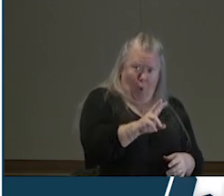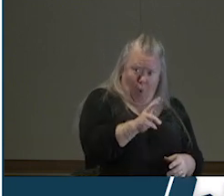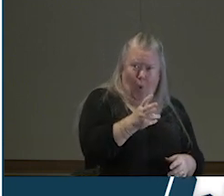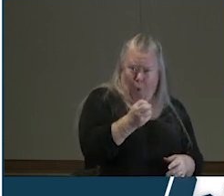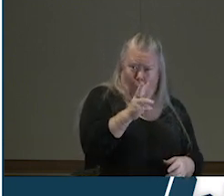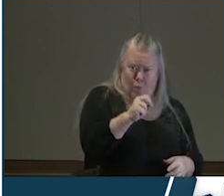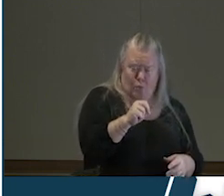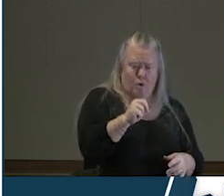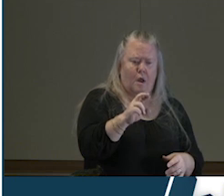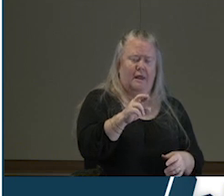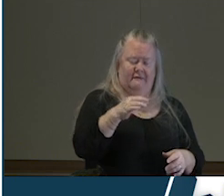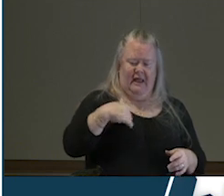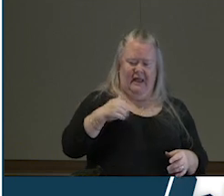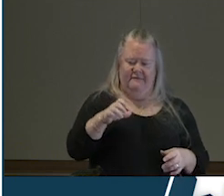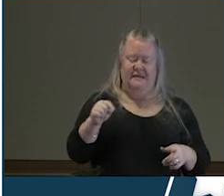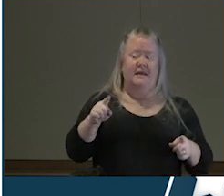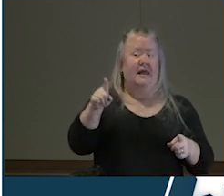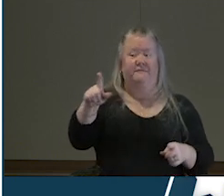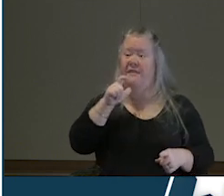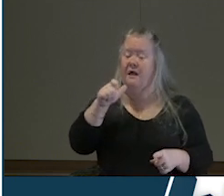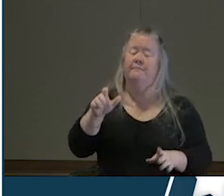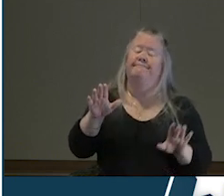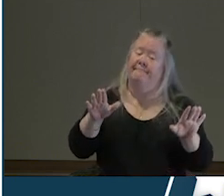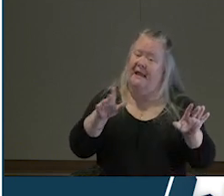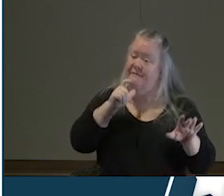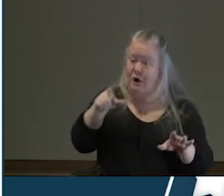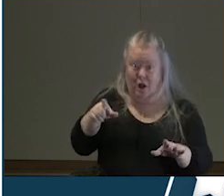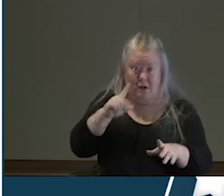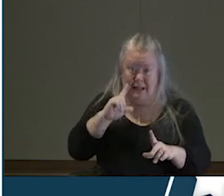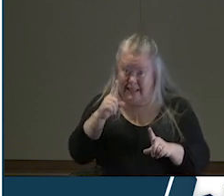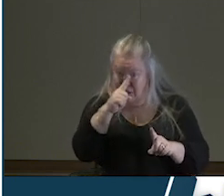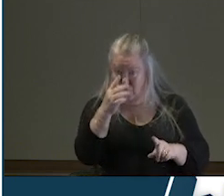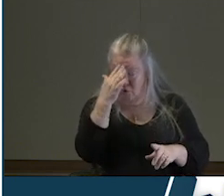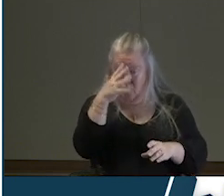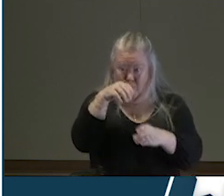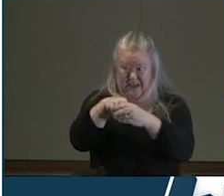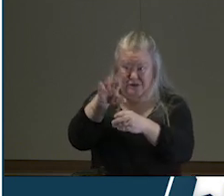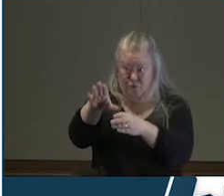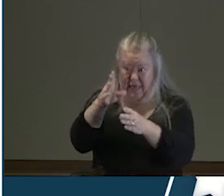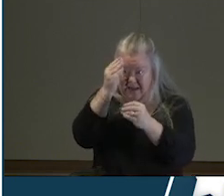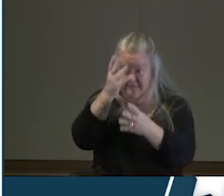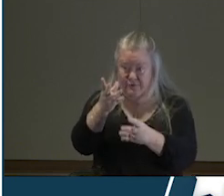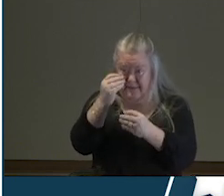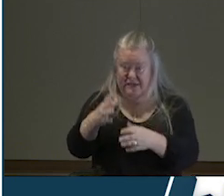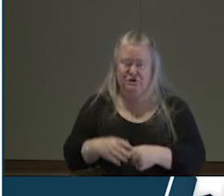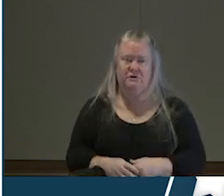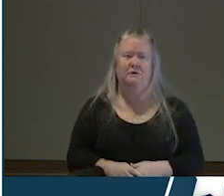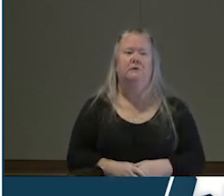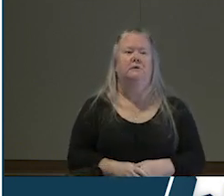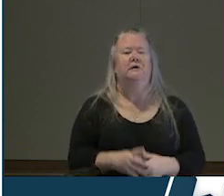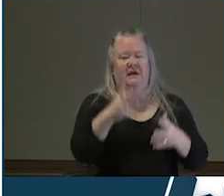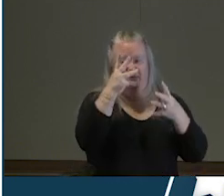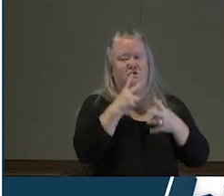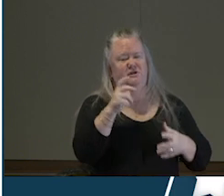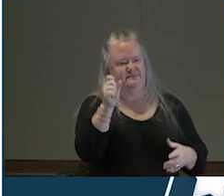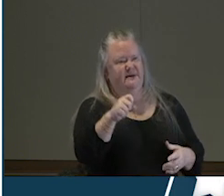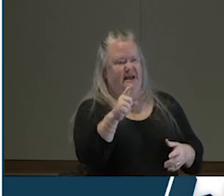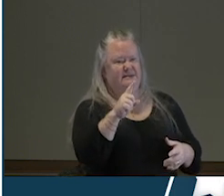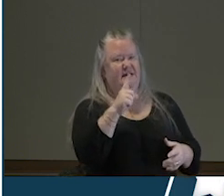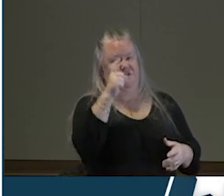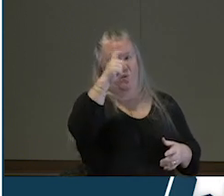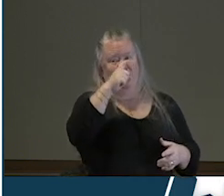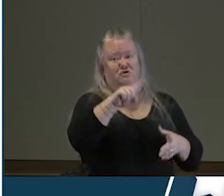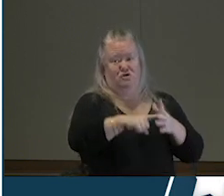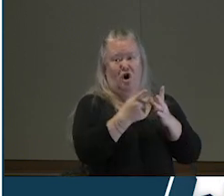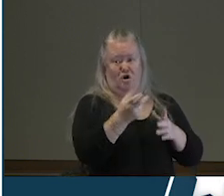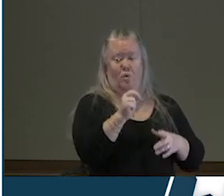you have assets? If they're not going to let you, into that information, unfortunately, it is wiser to start